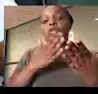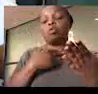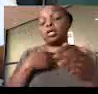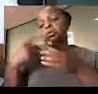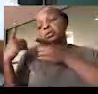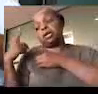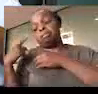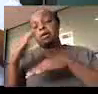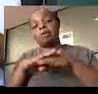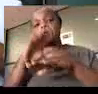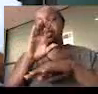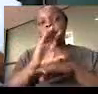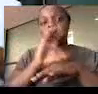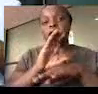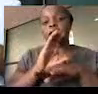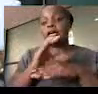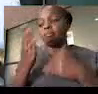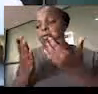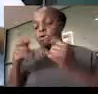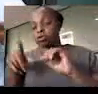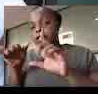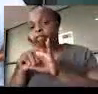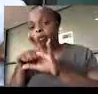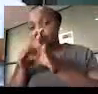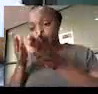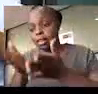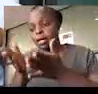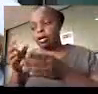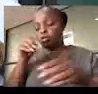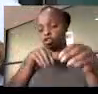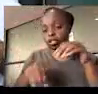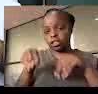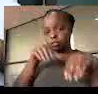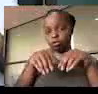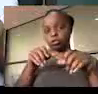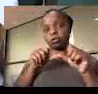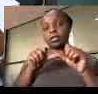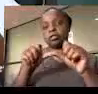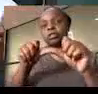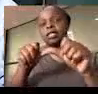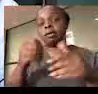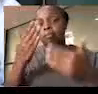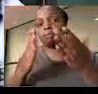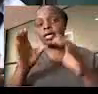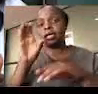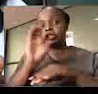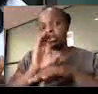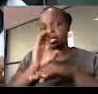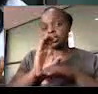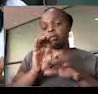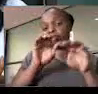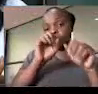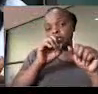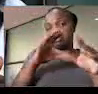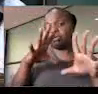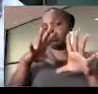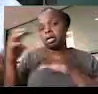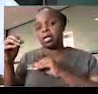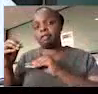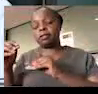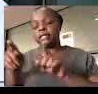whom we have undertaken this thing for them. And no, you're depending on the church. You're thinking about